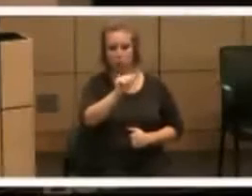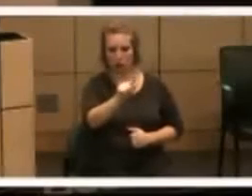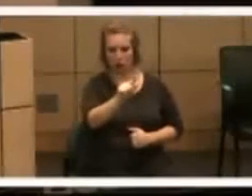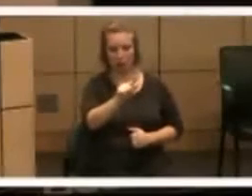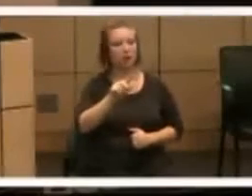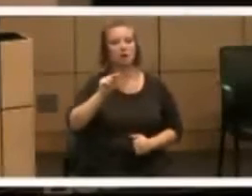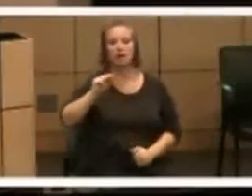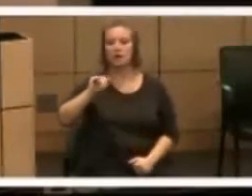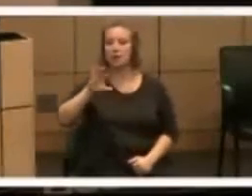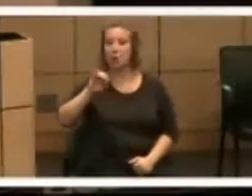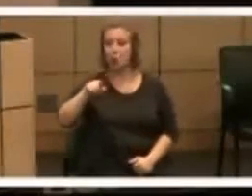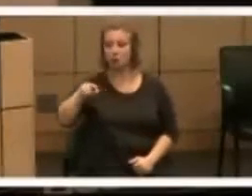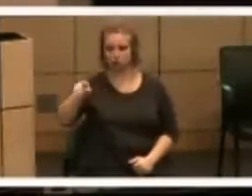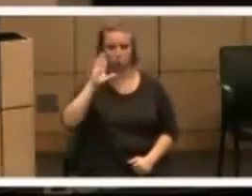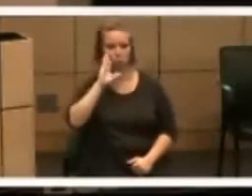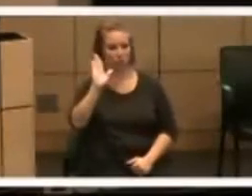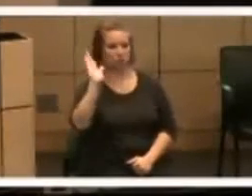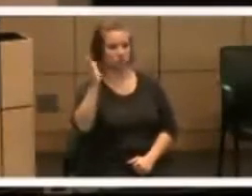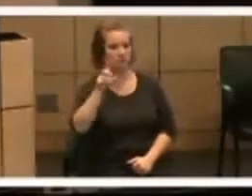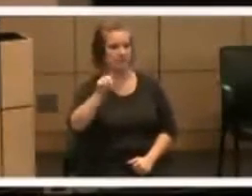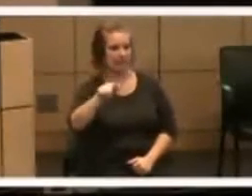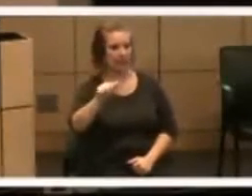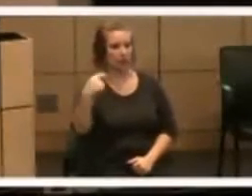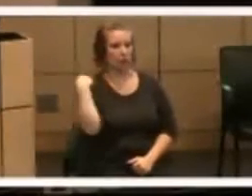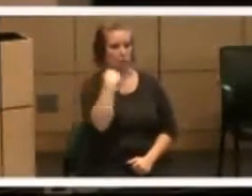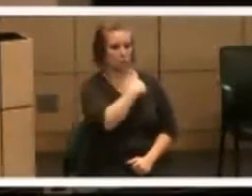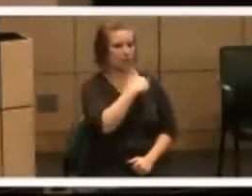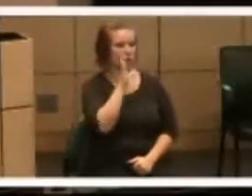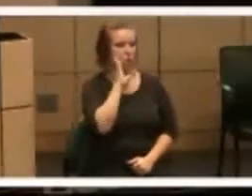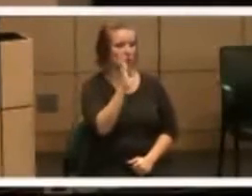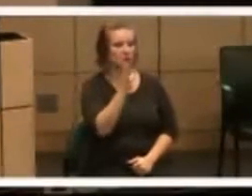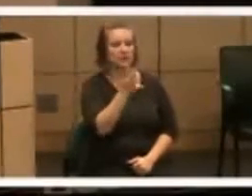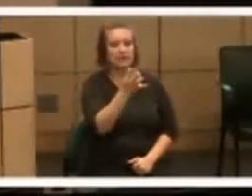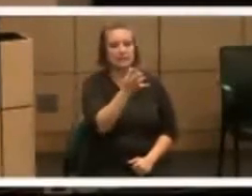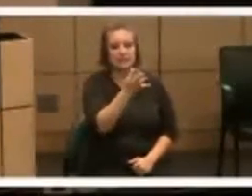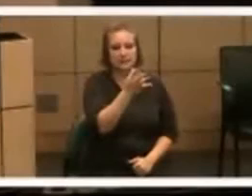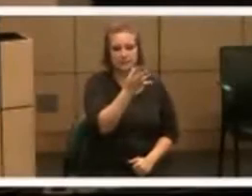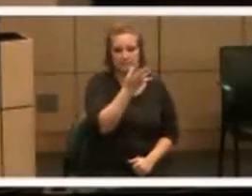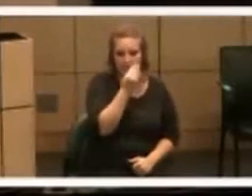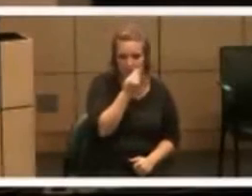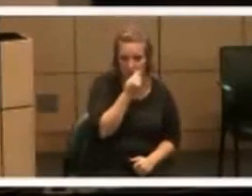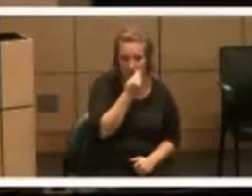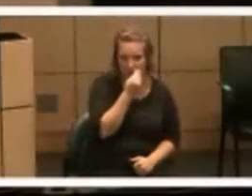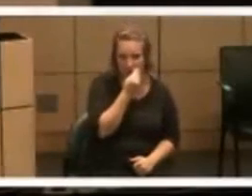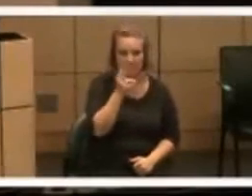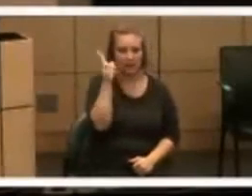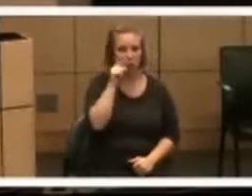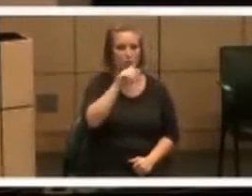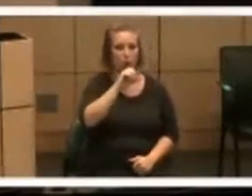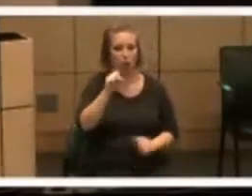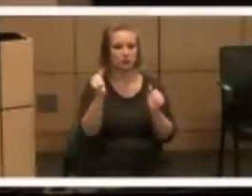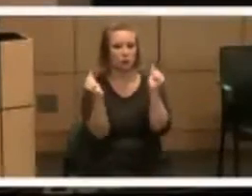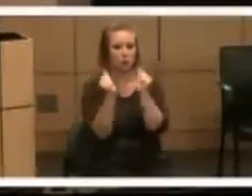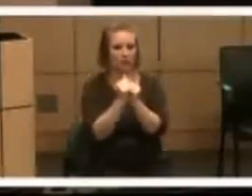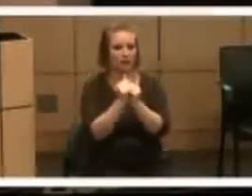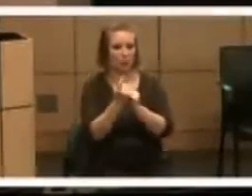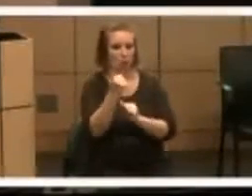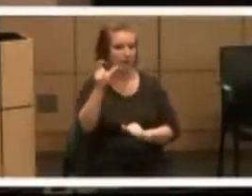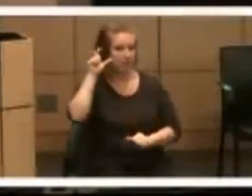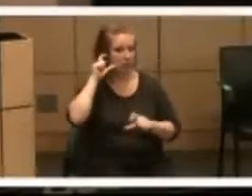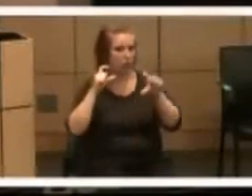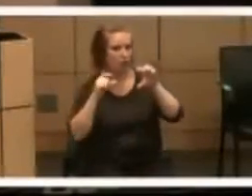is presenting data where we simulate a hearing loss by plugging up an ear. Oh. But most of the research that's been done in the field, there's